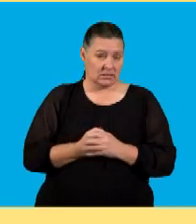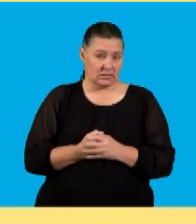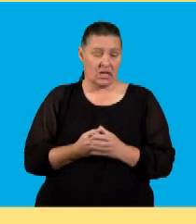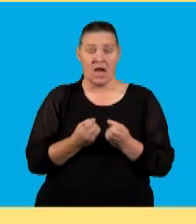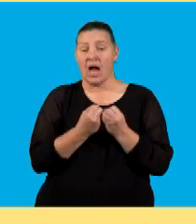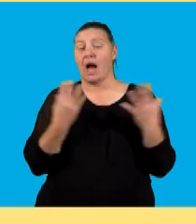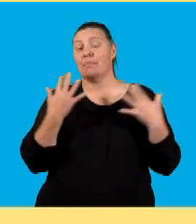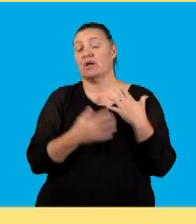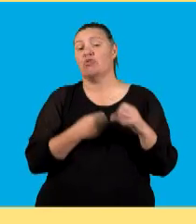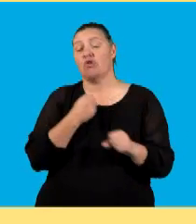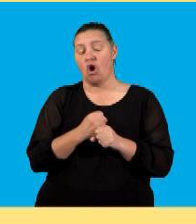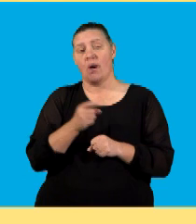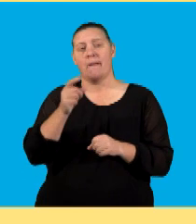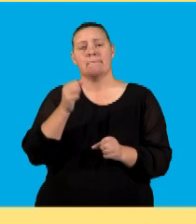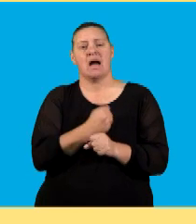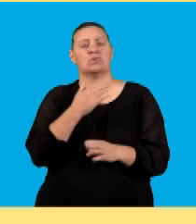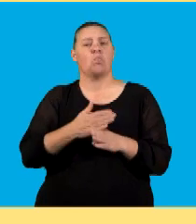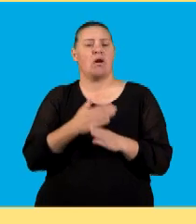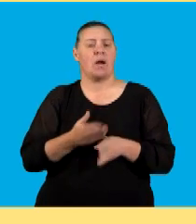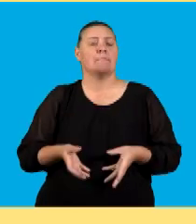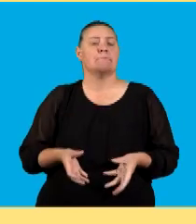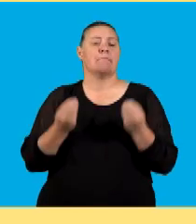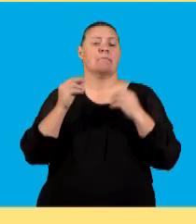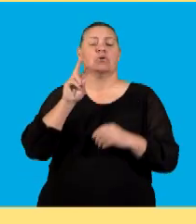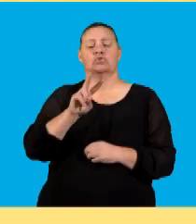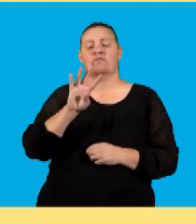years will she have to work before she reaches